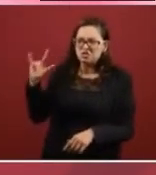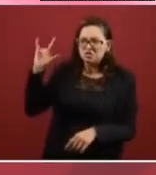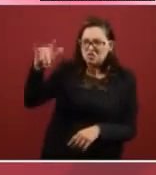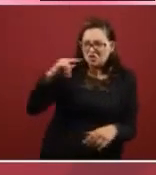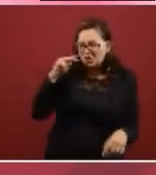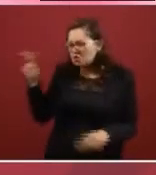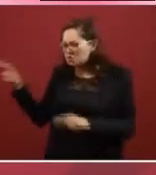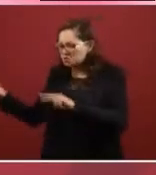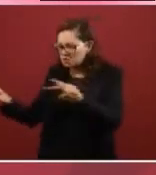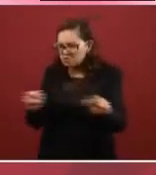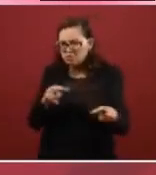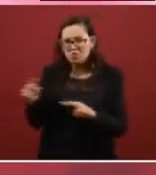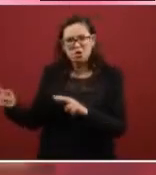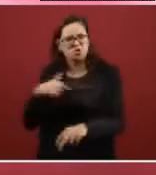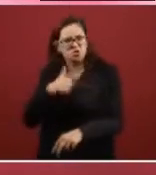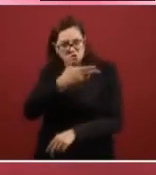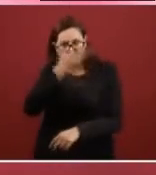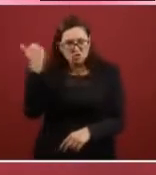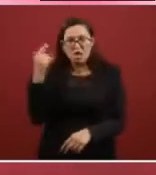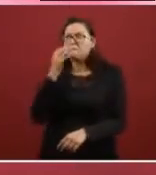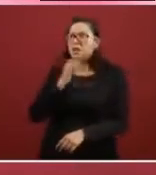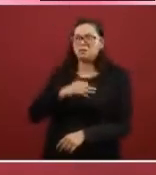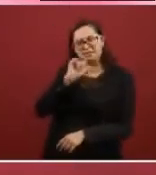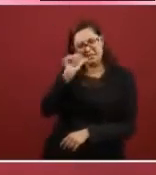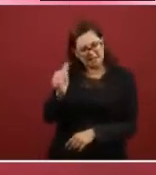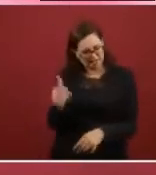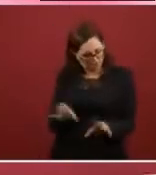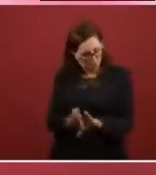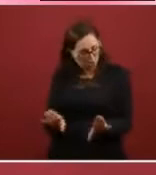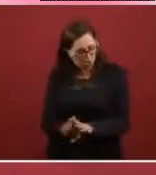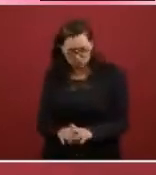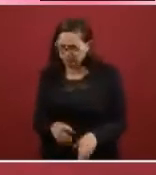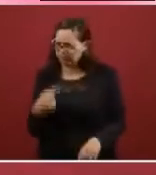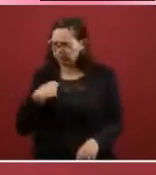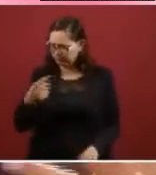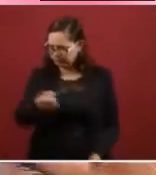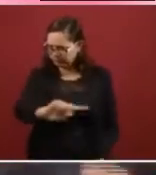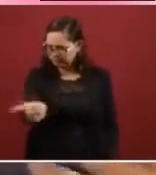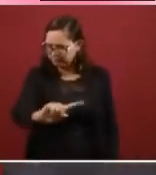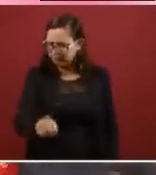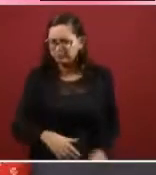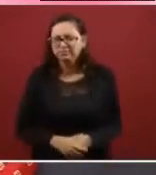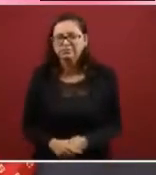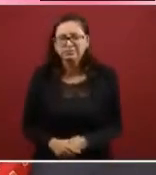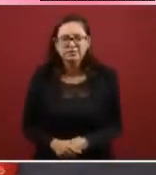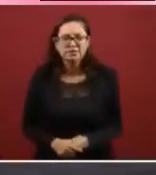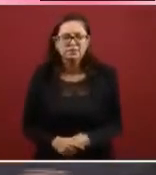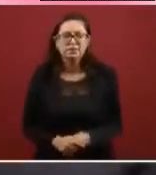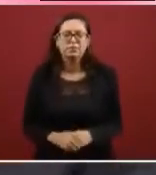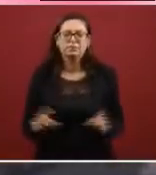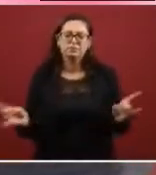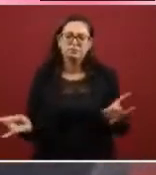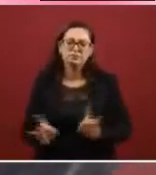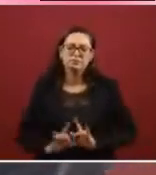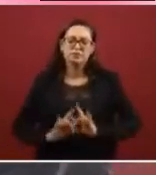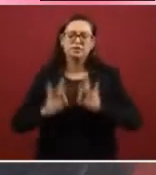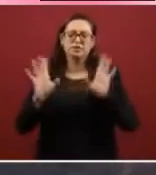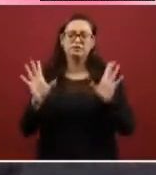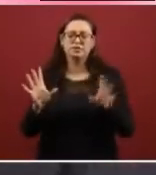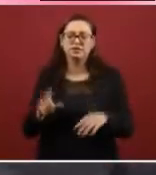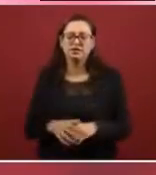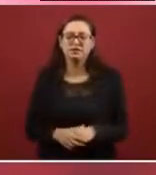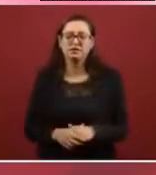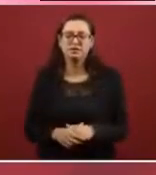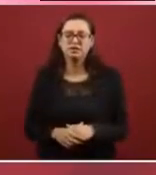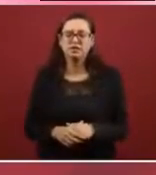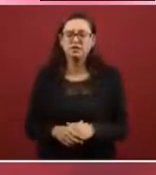do something like that and I wouldn't know? No. Pero pasan estas cosas. But lo these mismo, things happen.